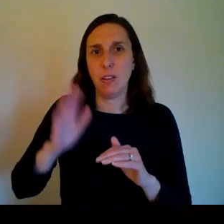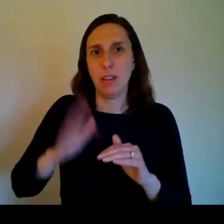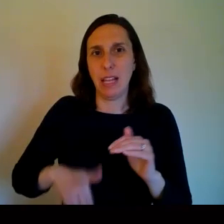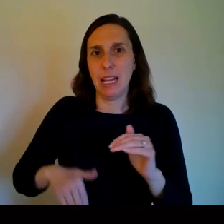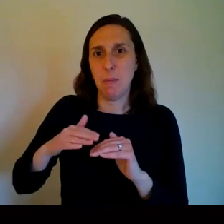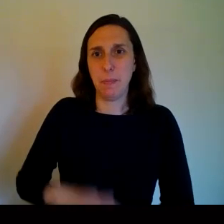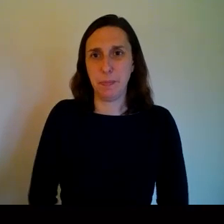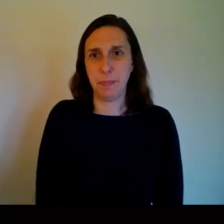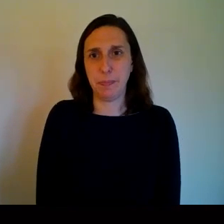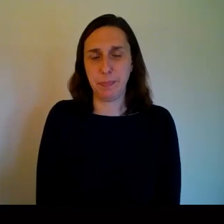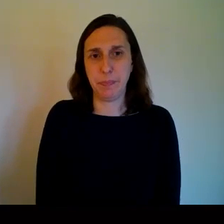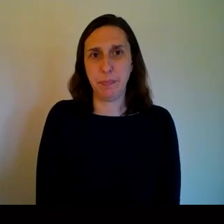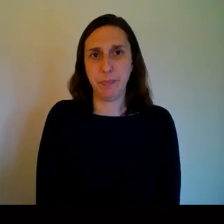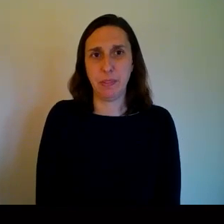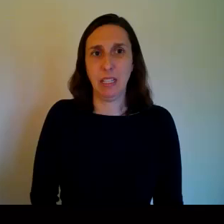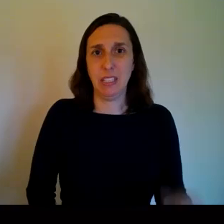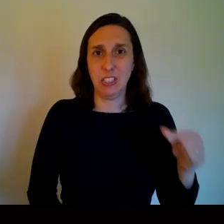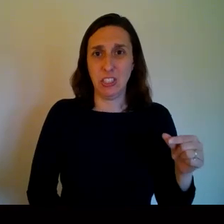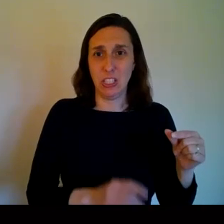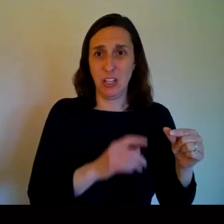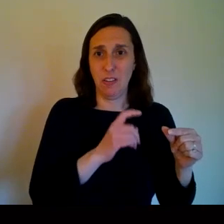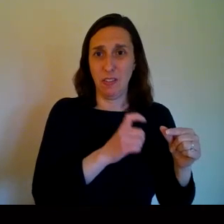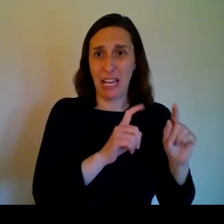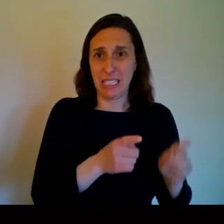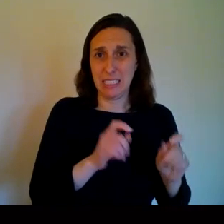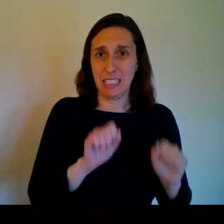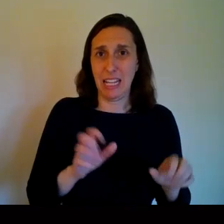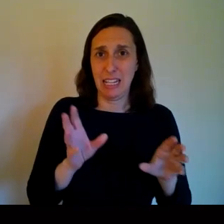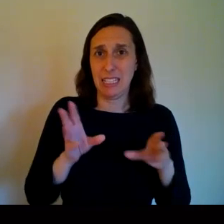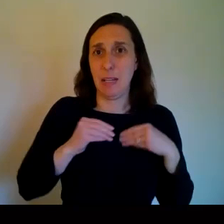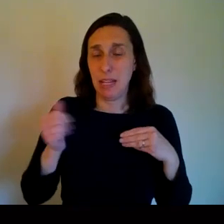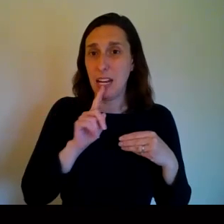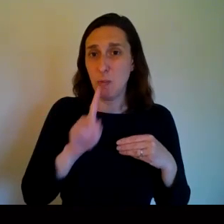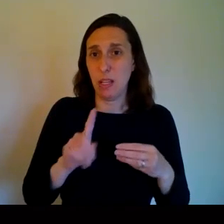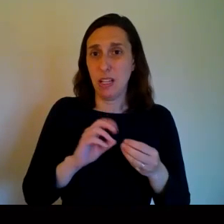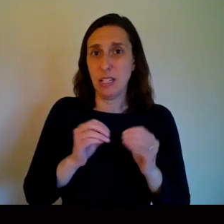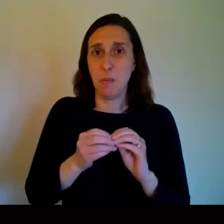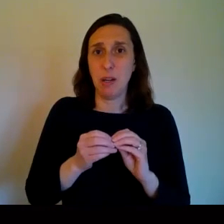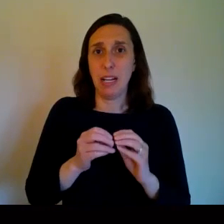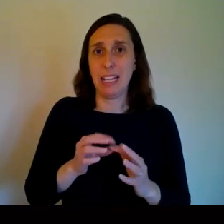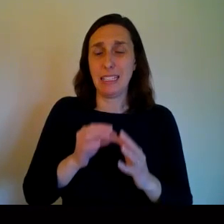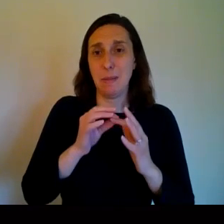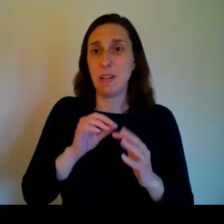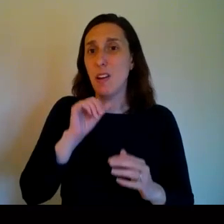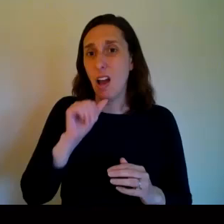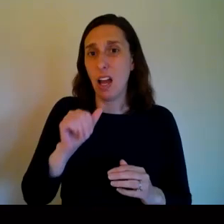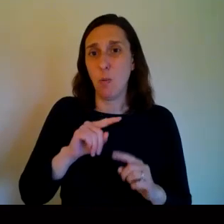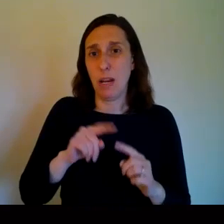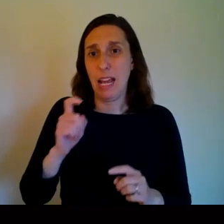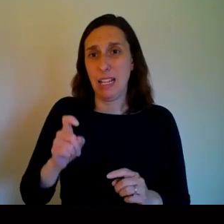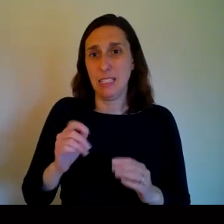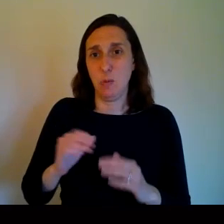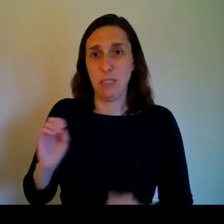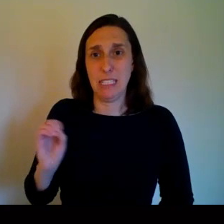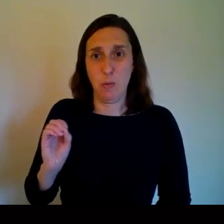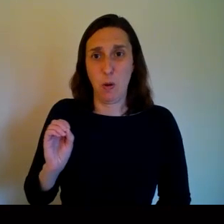G of x can accept any real number except when x is 0. Well, what g of